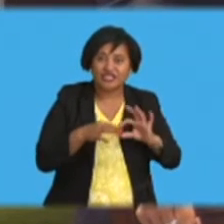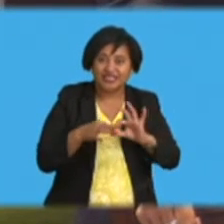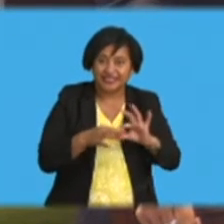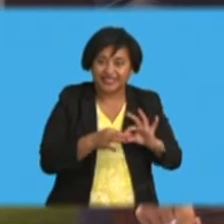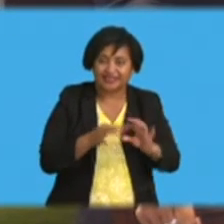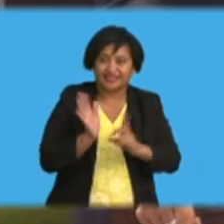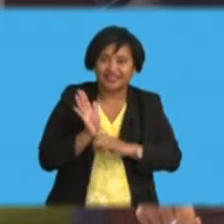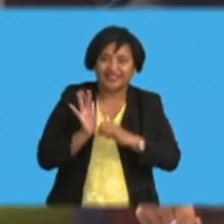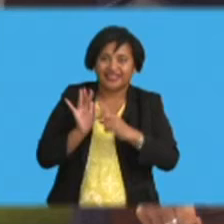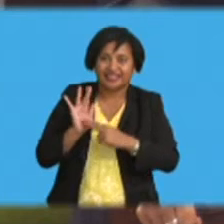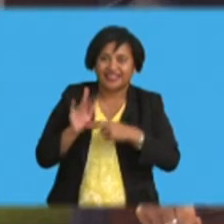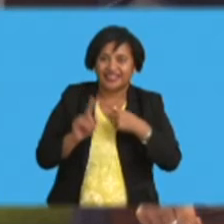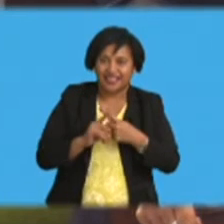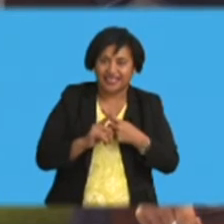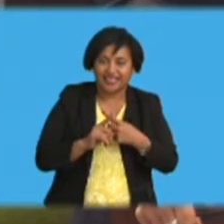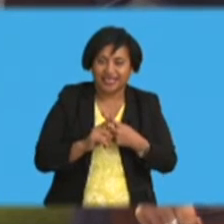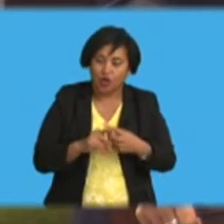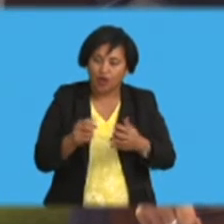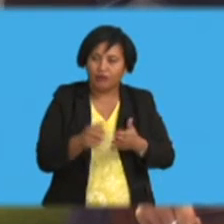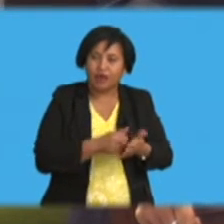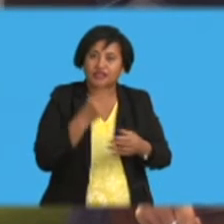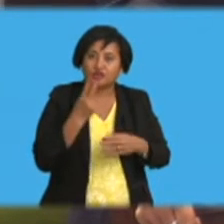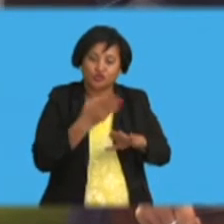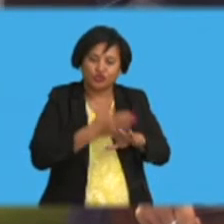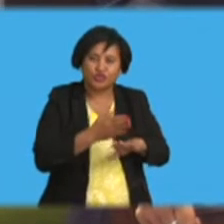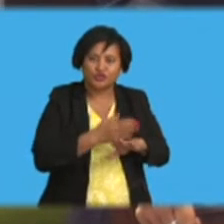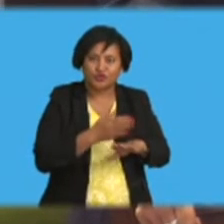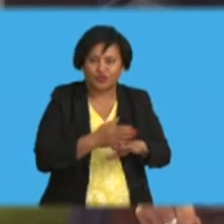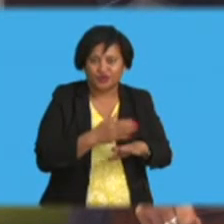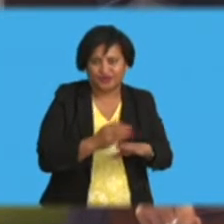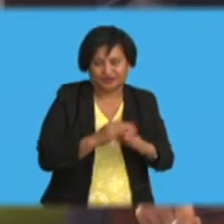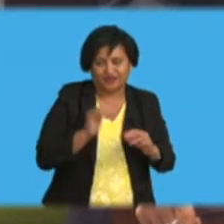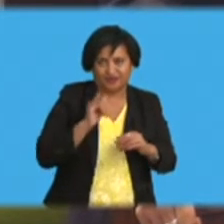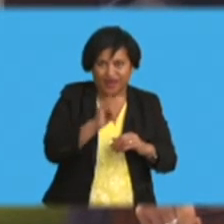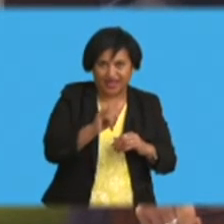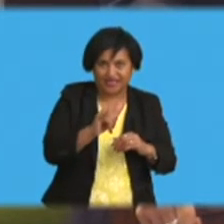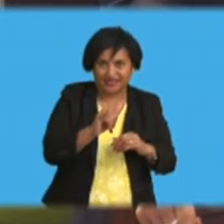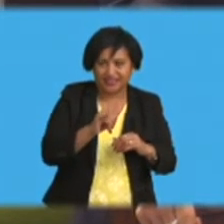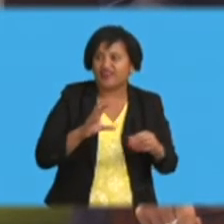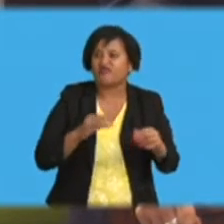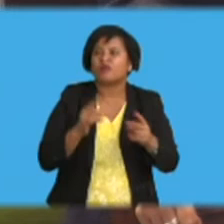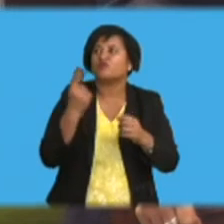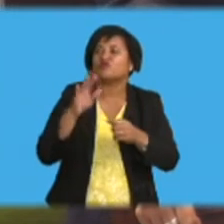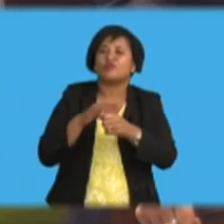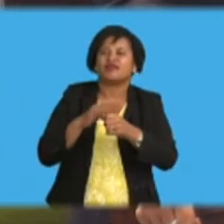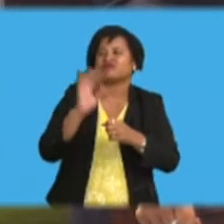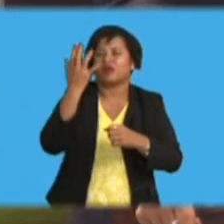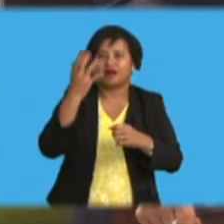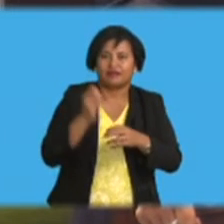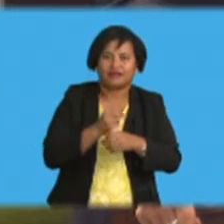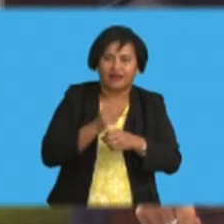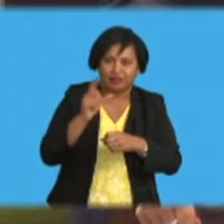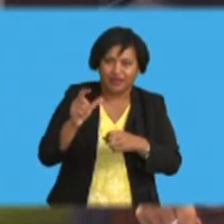3 brand new Twin Otter series 400 turboprop aircraft from manufacturer Viking Limited. We are pleased to